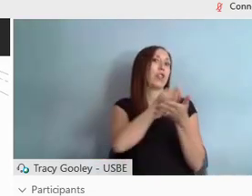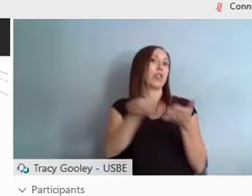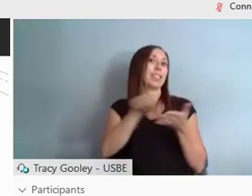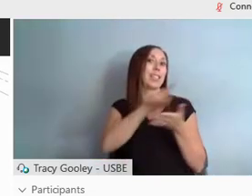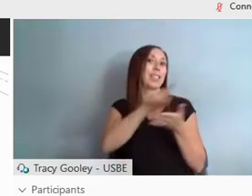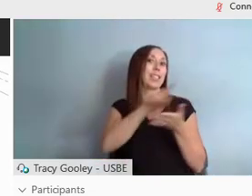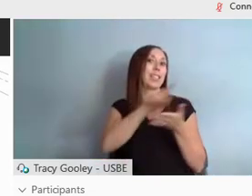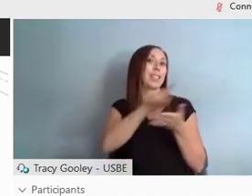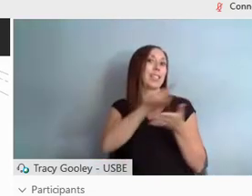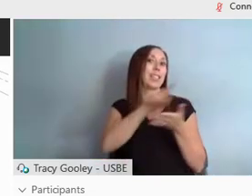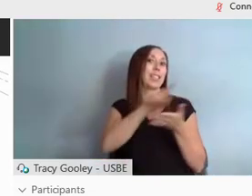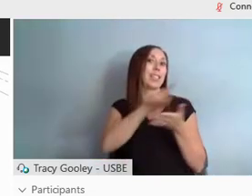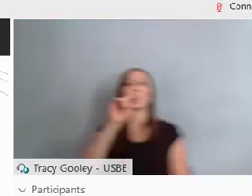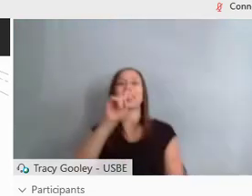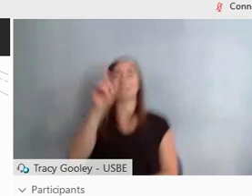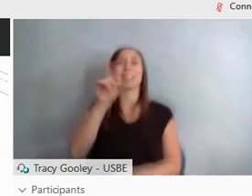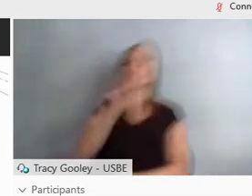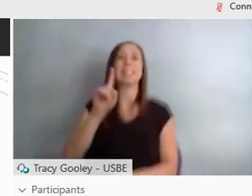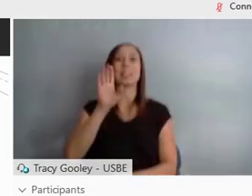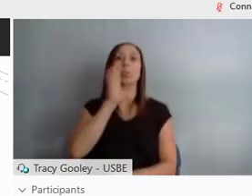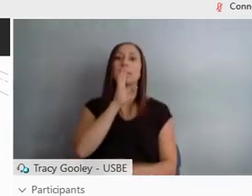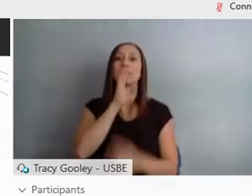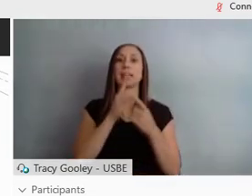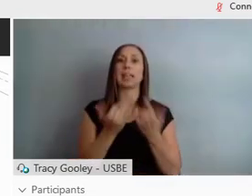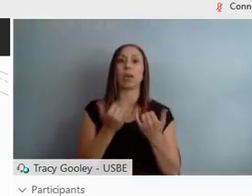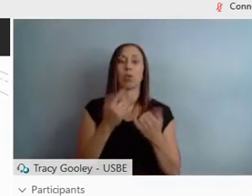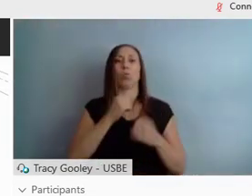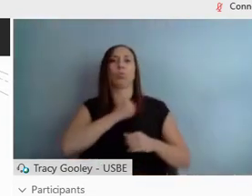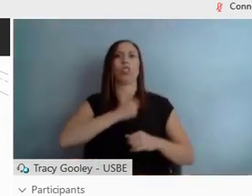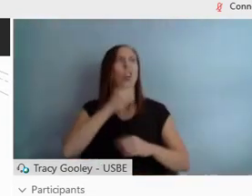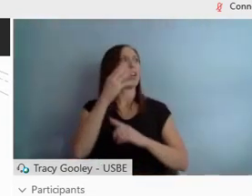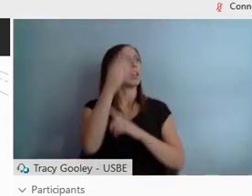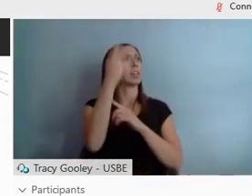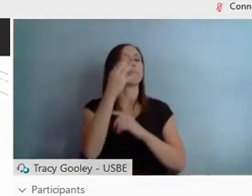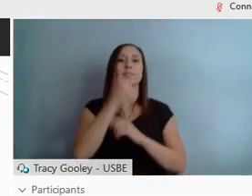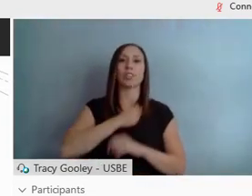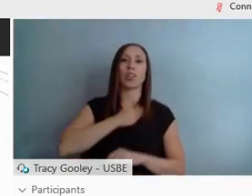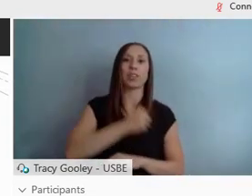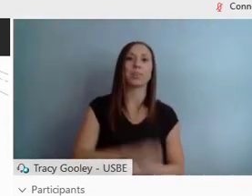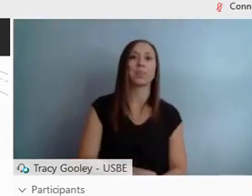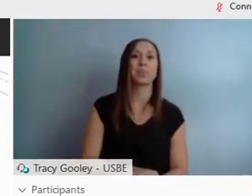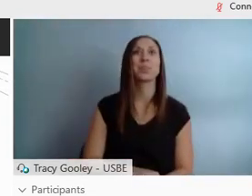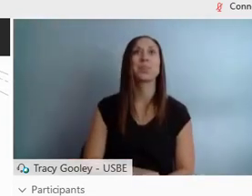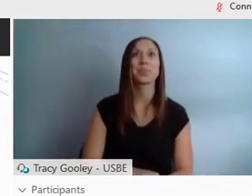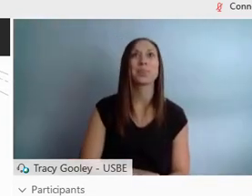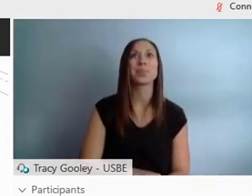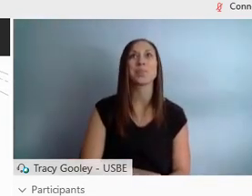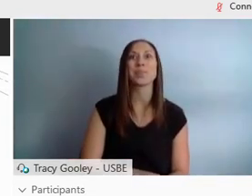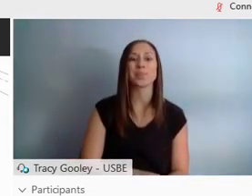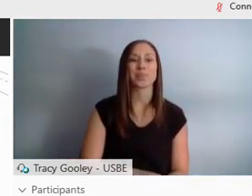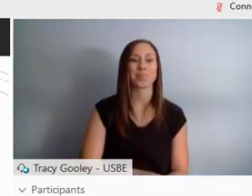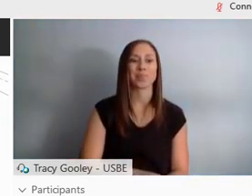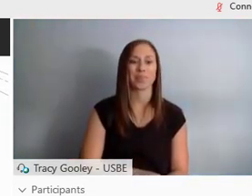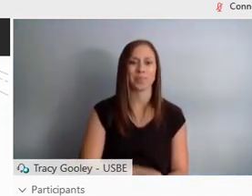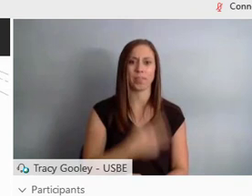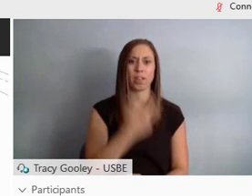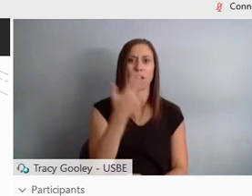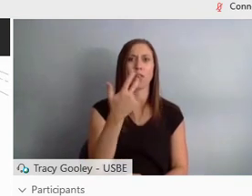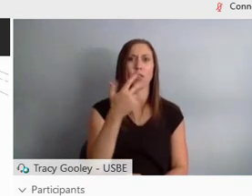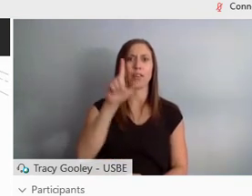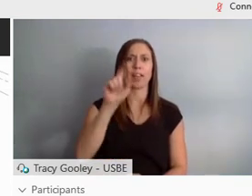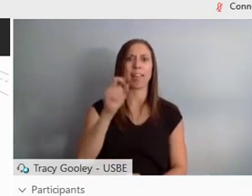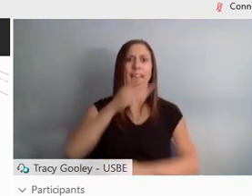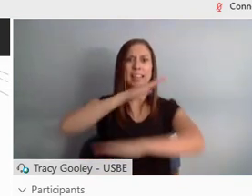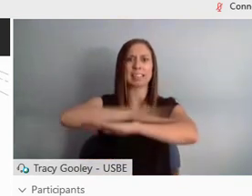So Liz is going to jump in and talk about literacy. Oh, geez, sorry. Is that a three-legged table? It